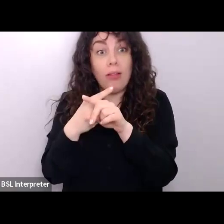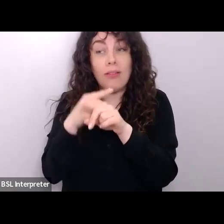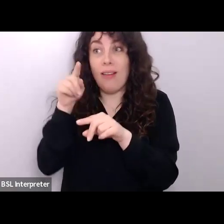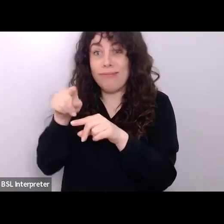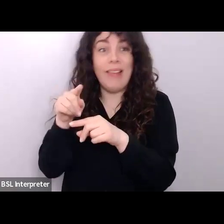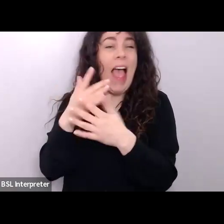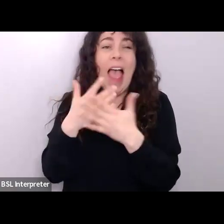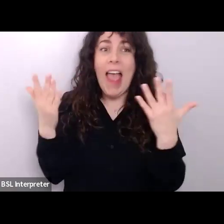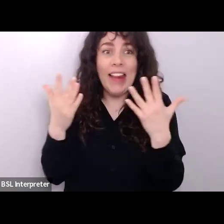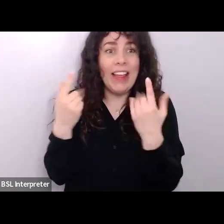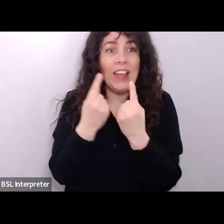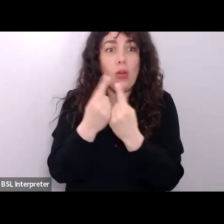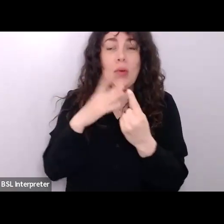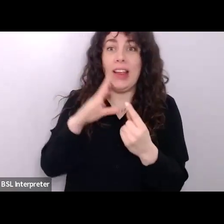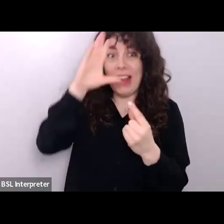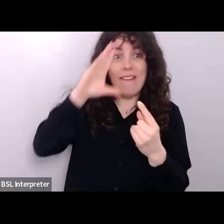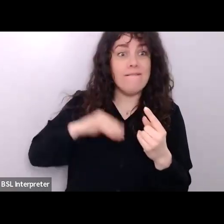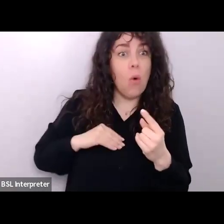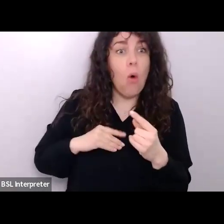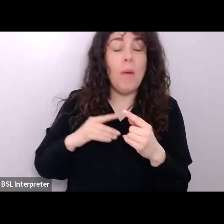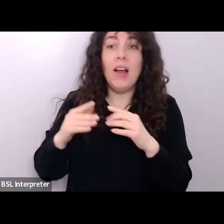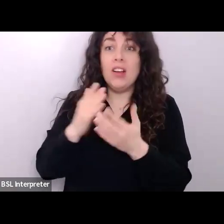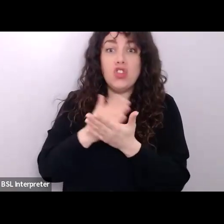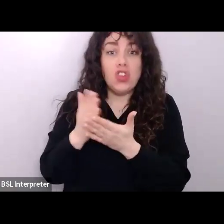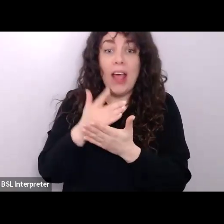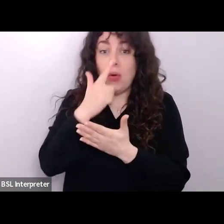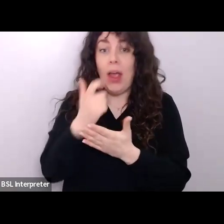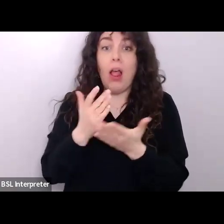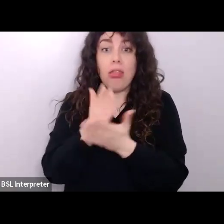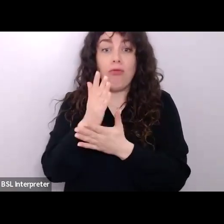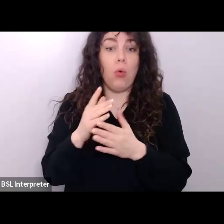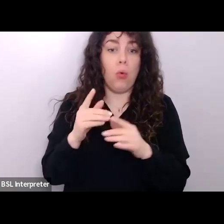yes, if you have any messages to share, just please share them there instead. Apologies for that.